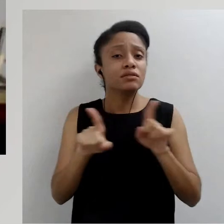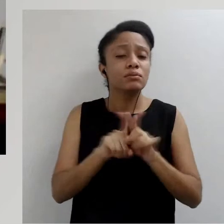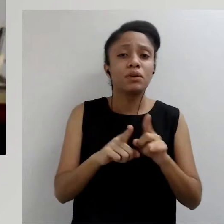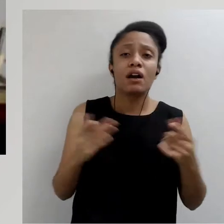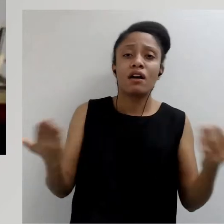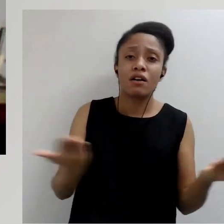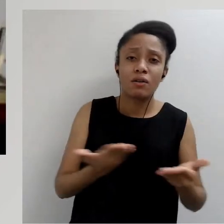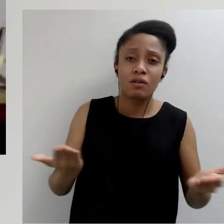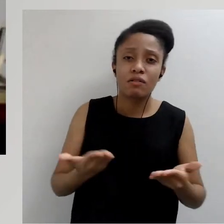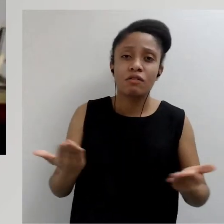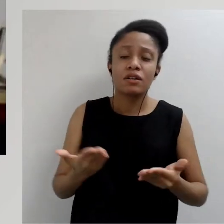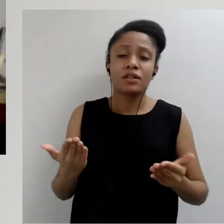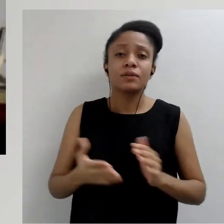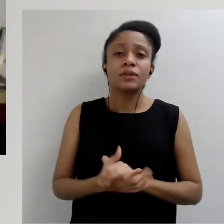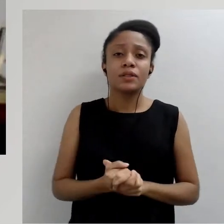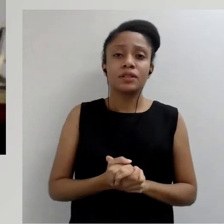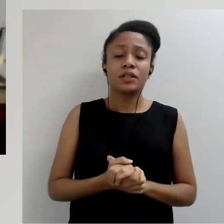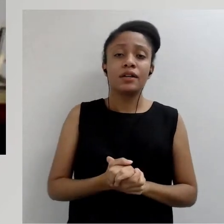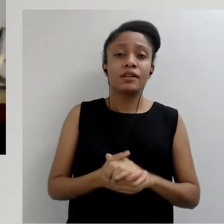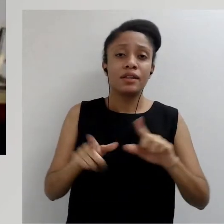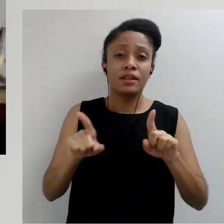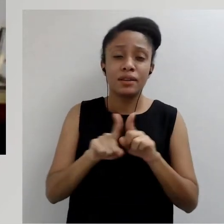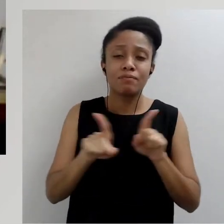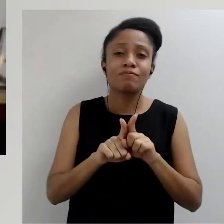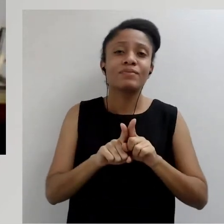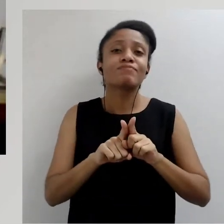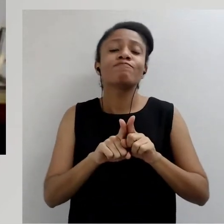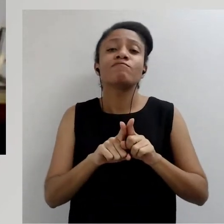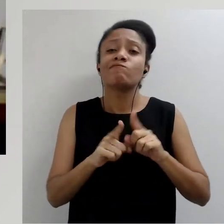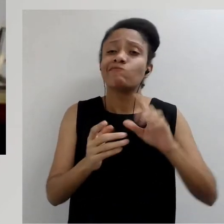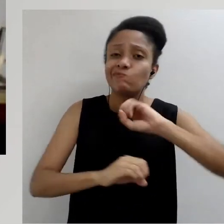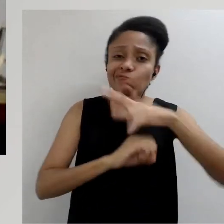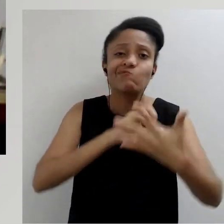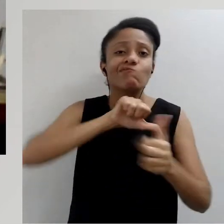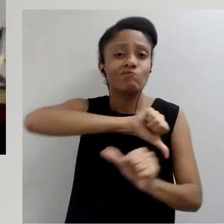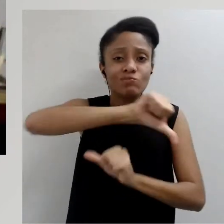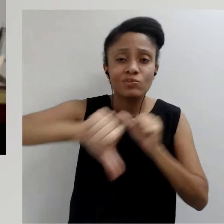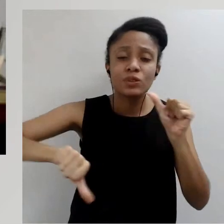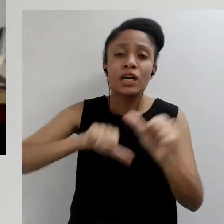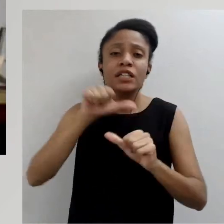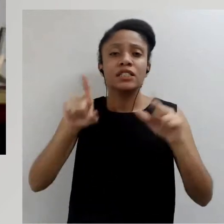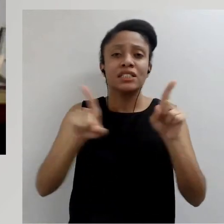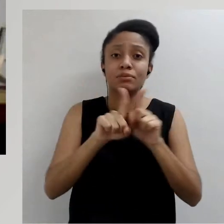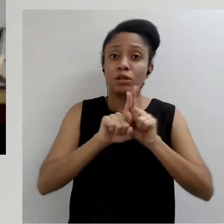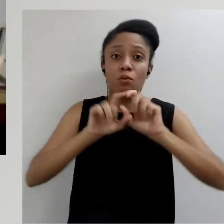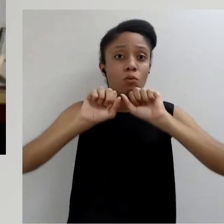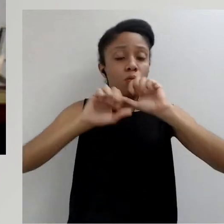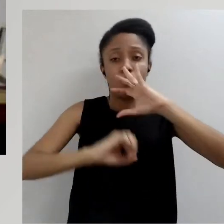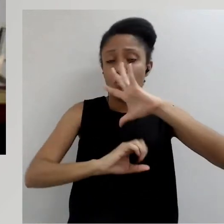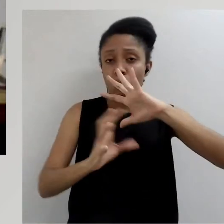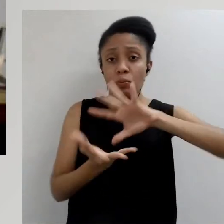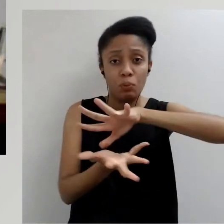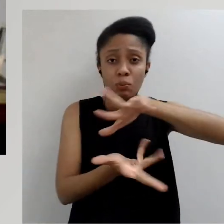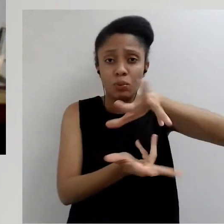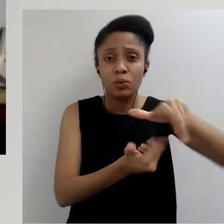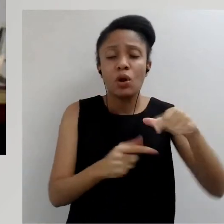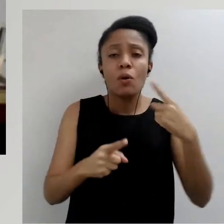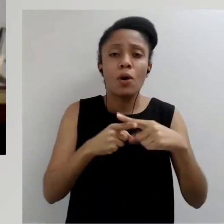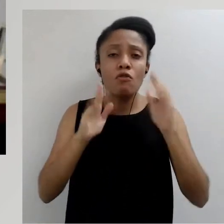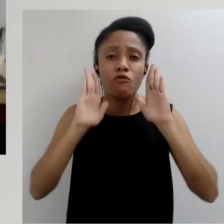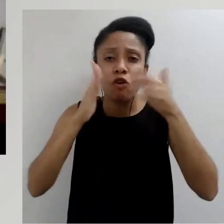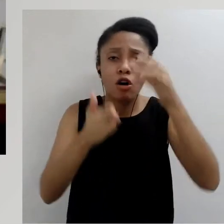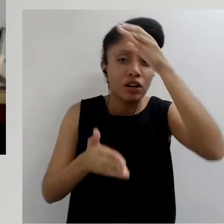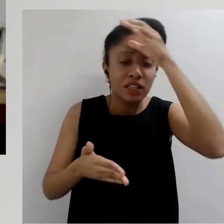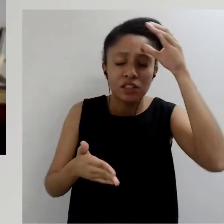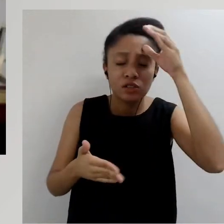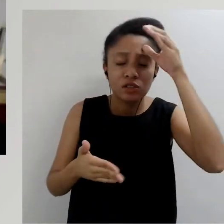invented in many other global crisis moments. But from this movement of focusing on the